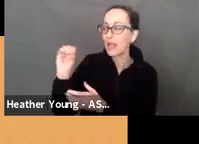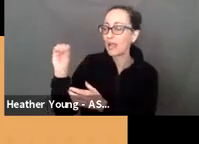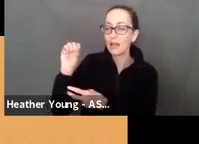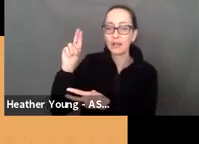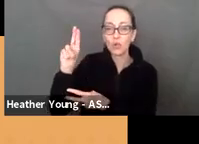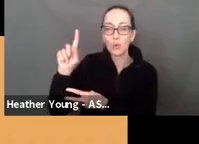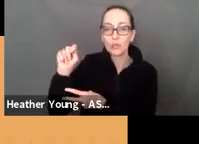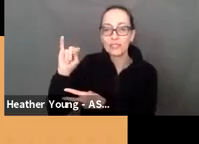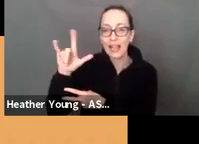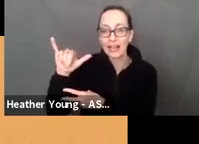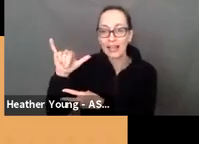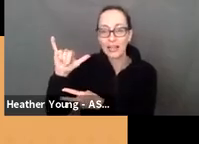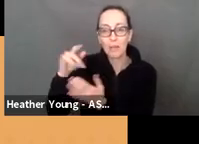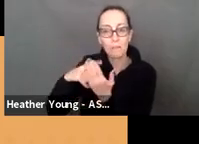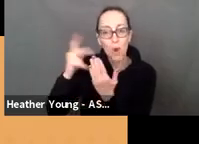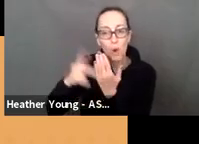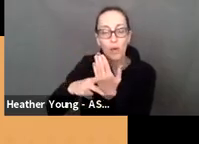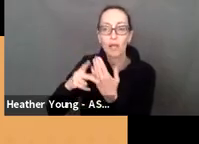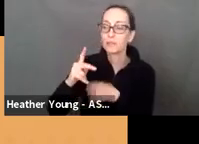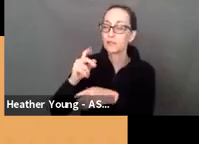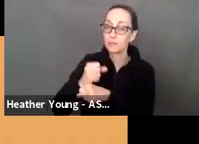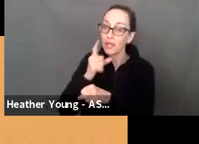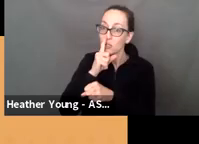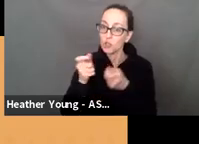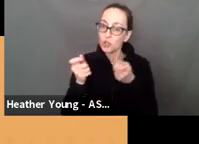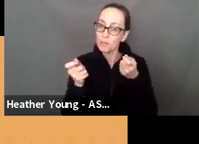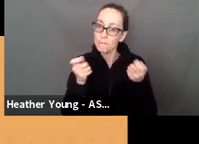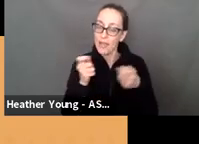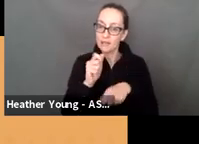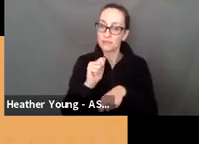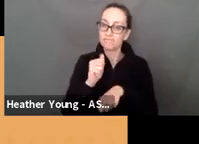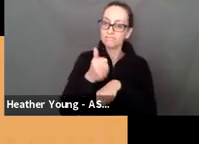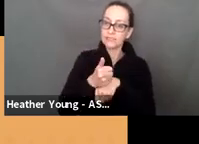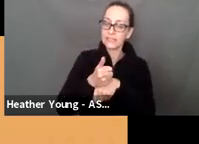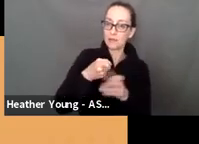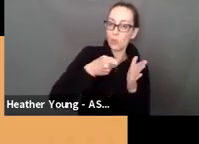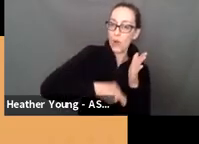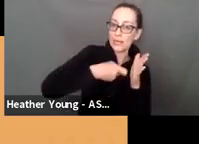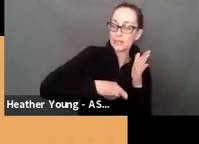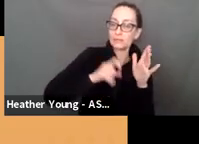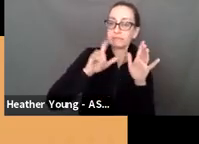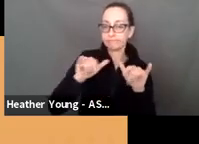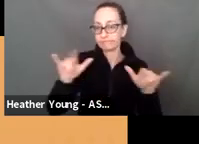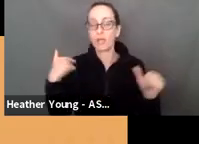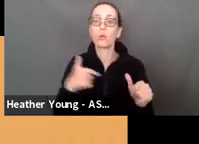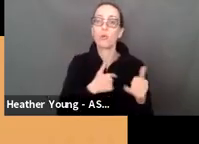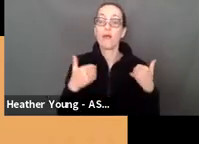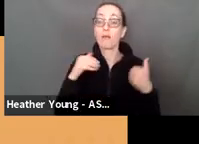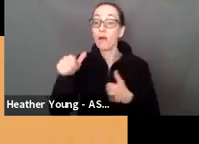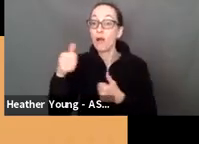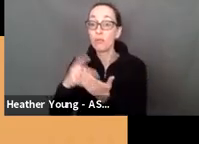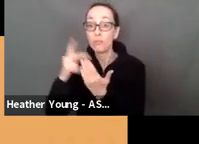related programs for consumers and customers. Also, we have a lot of other programs like